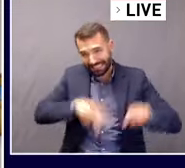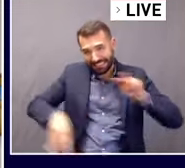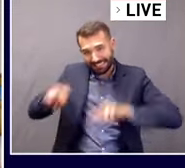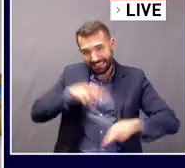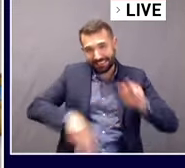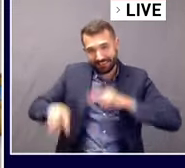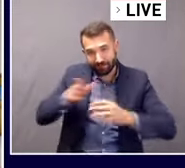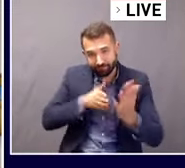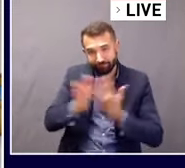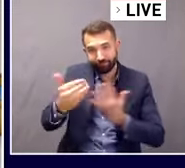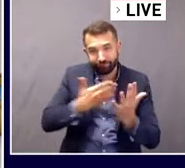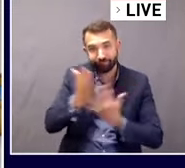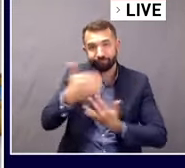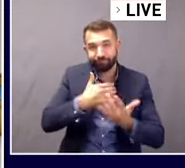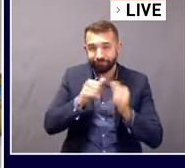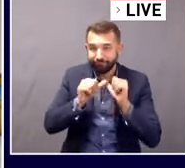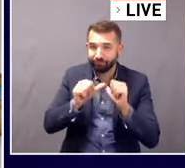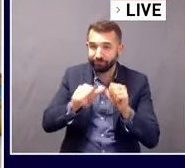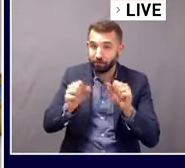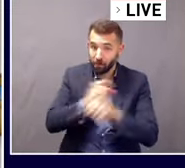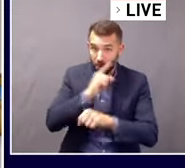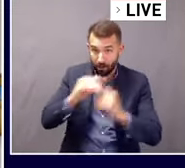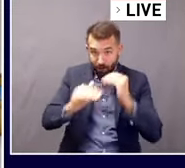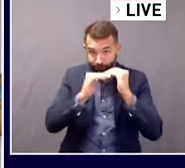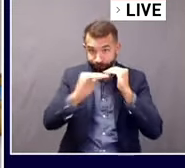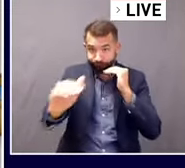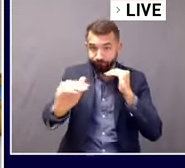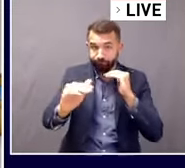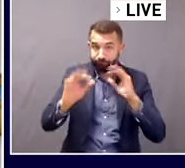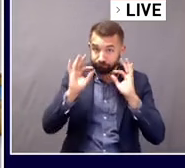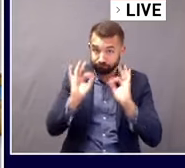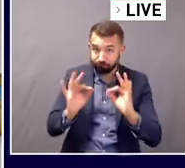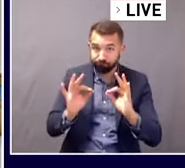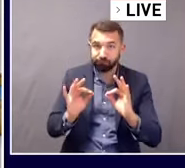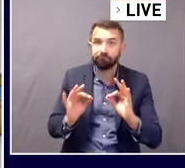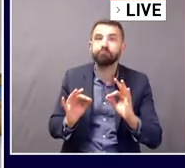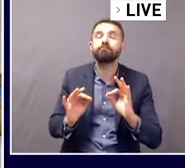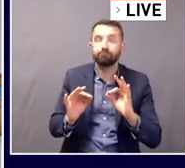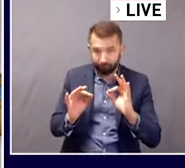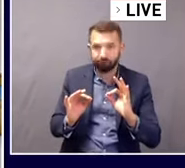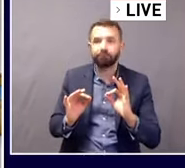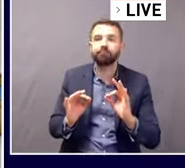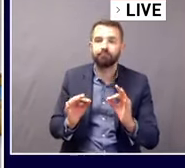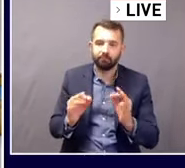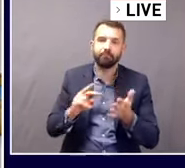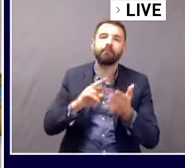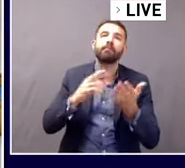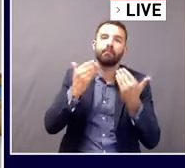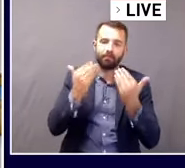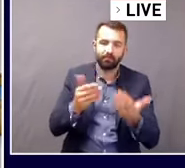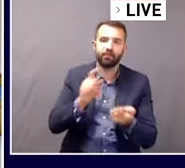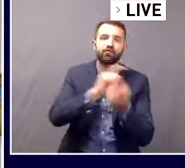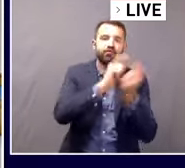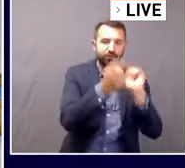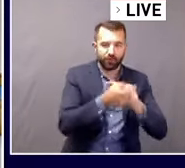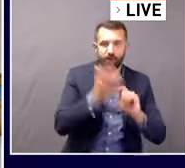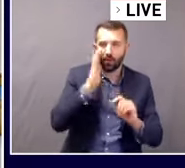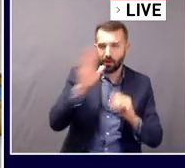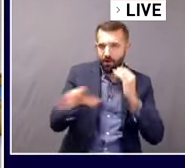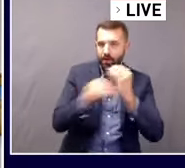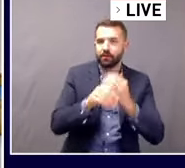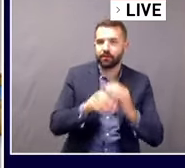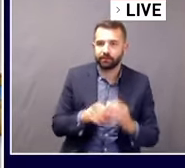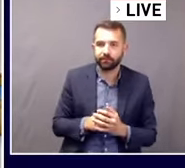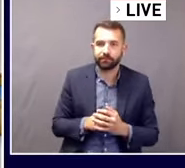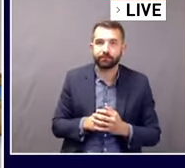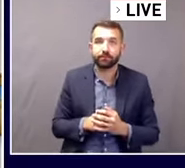COVID-19 and are able to remain at that state so that the data that we see are not fleeting. And so with respect to Massachusetts, I